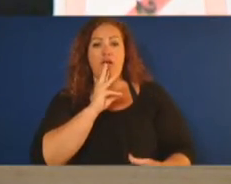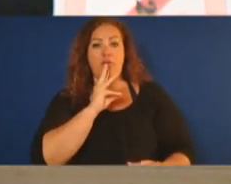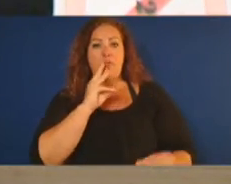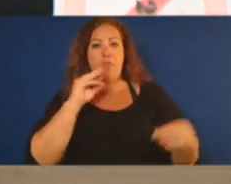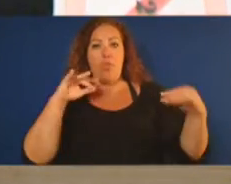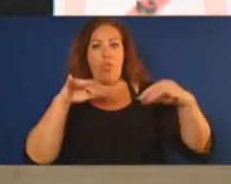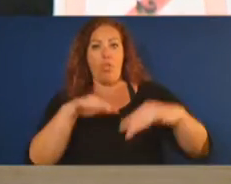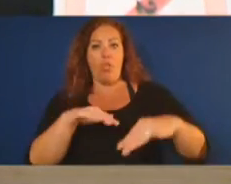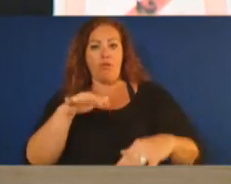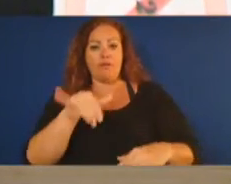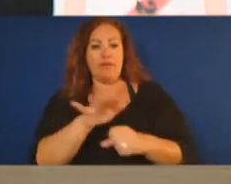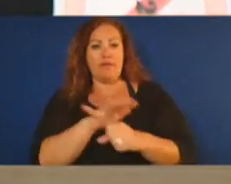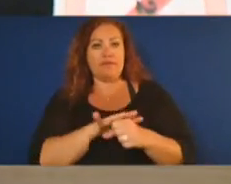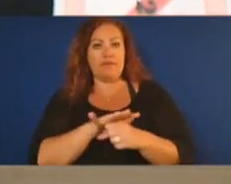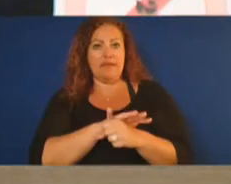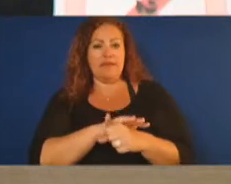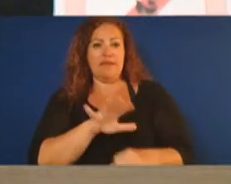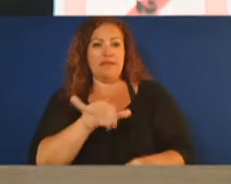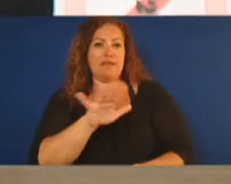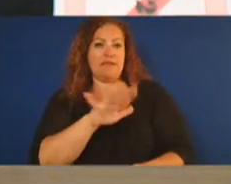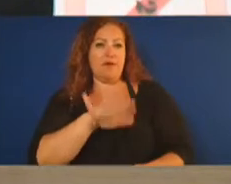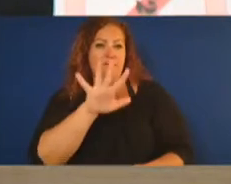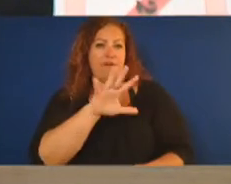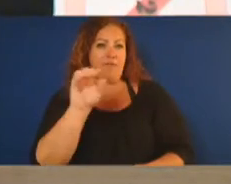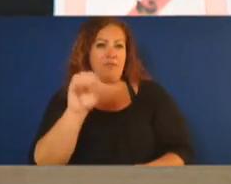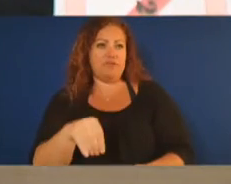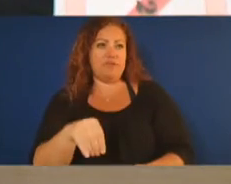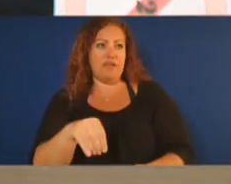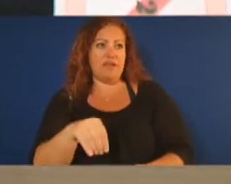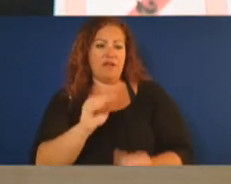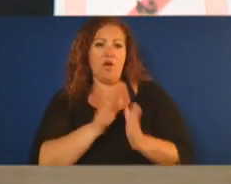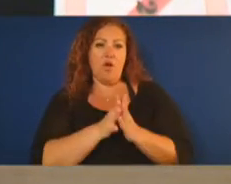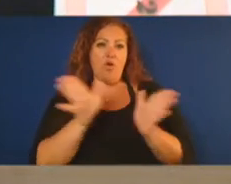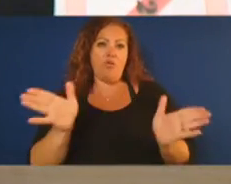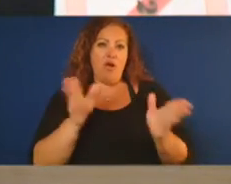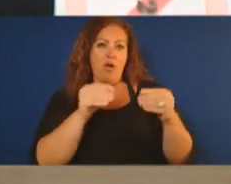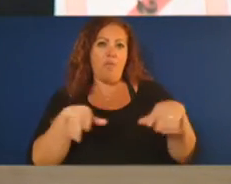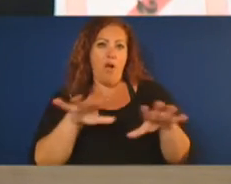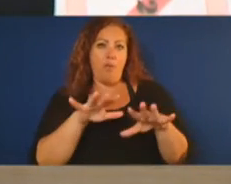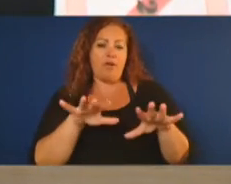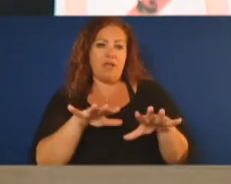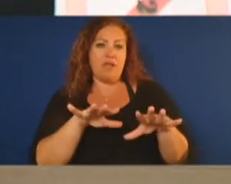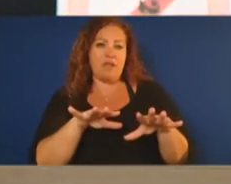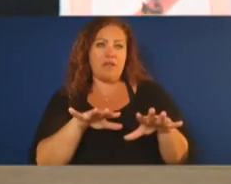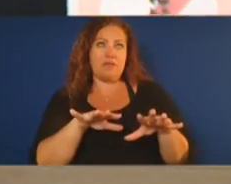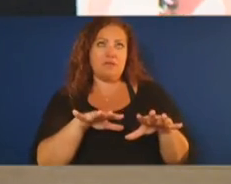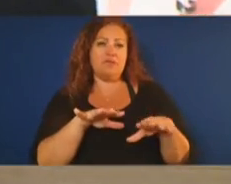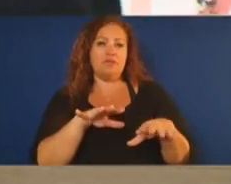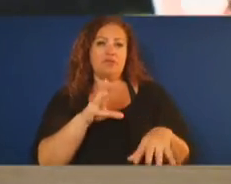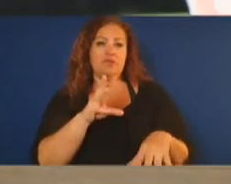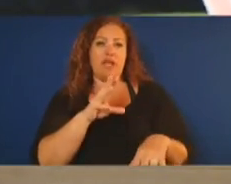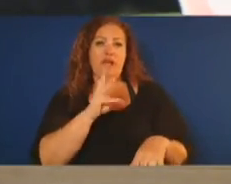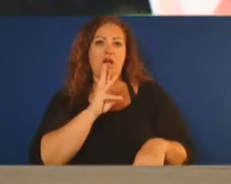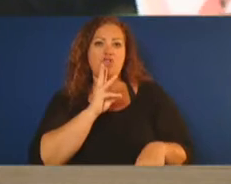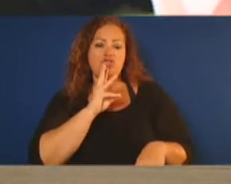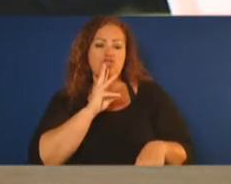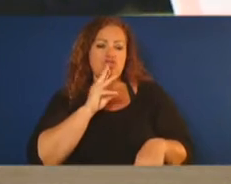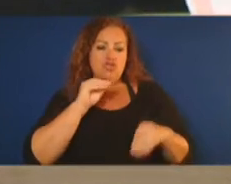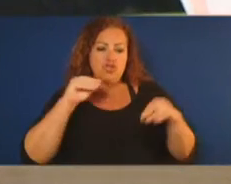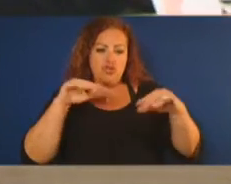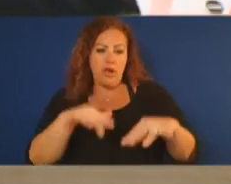two so this is about a 5% of the overall property overall drainage area this uh this is